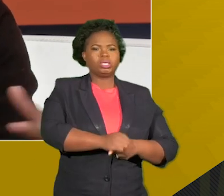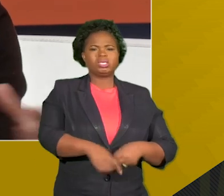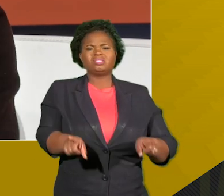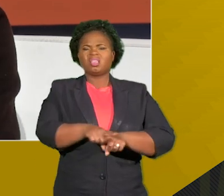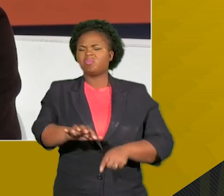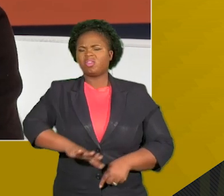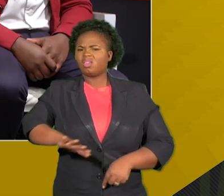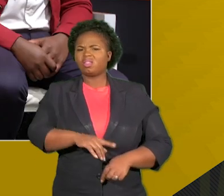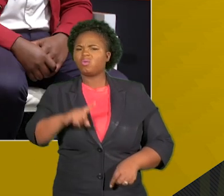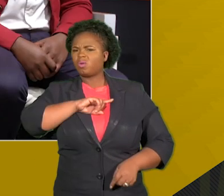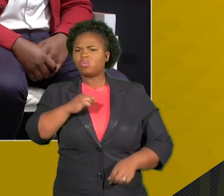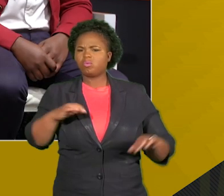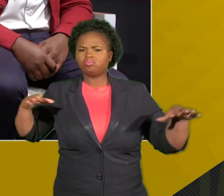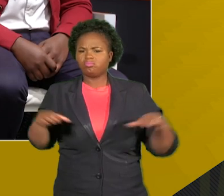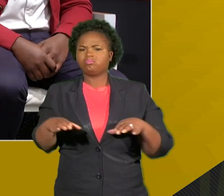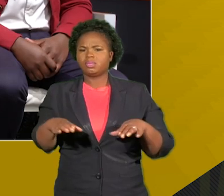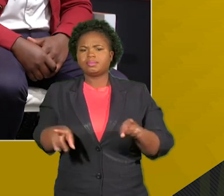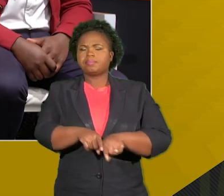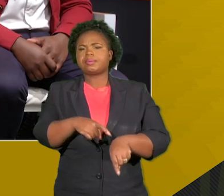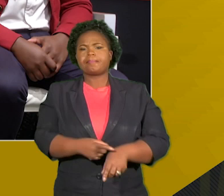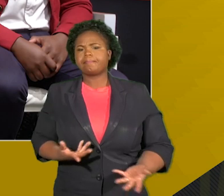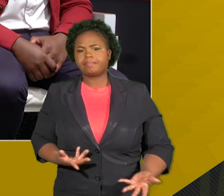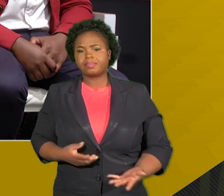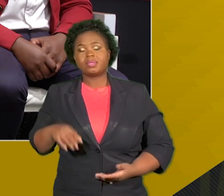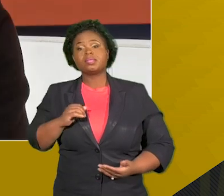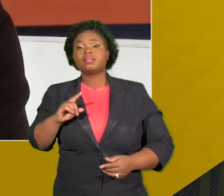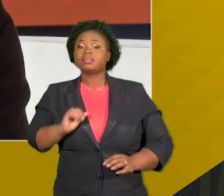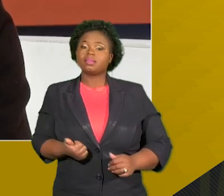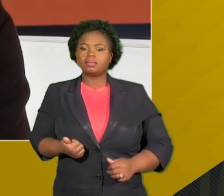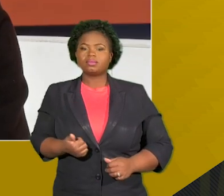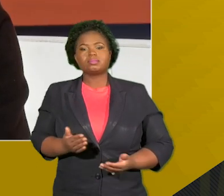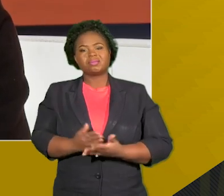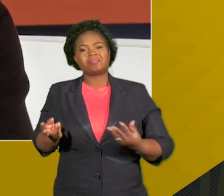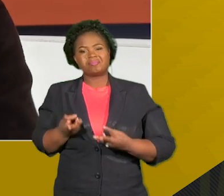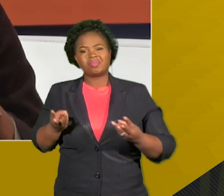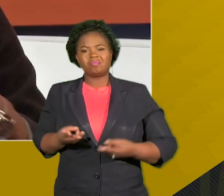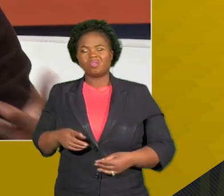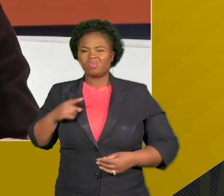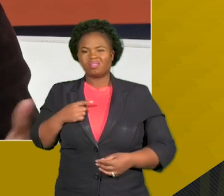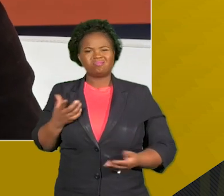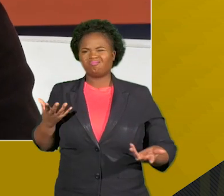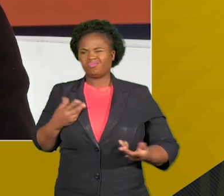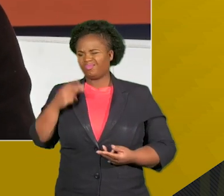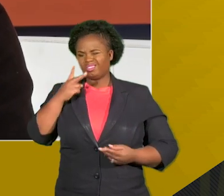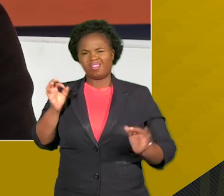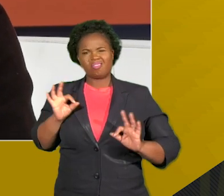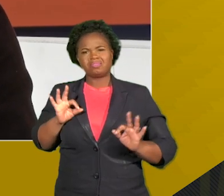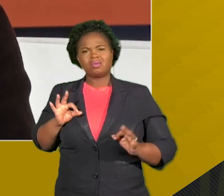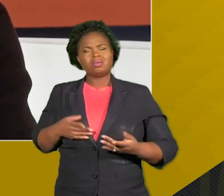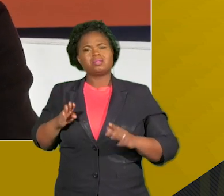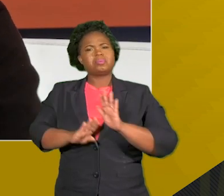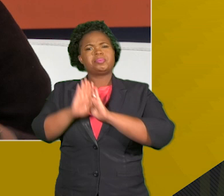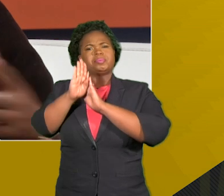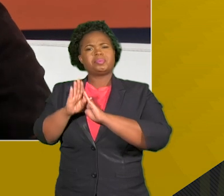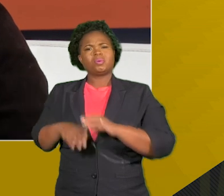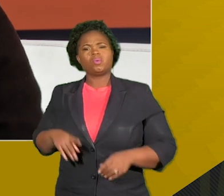areas, why don't you combine so that it has impact? That's why other people, they see, sometimes Zuguti, we don't see anything in our organization, it's